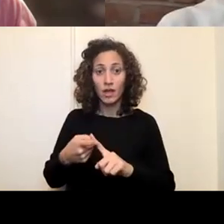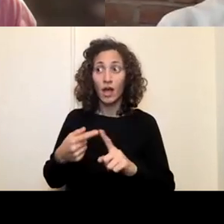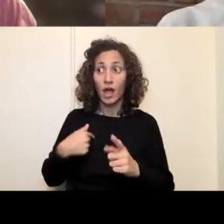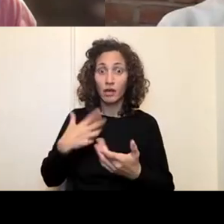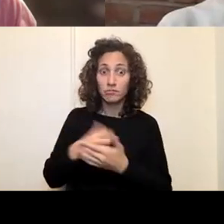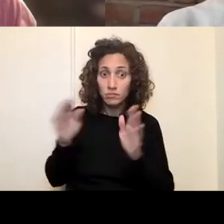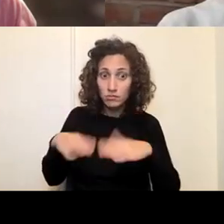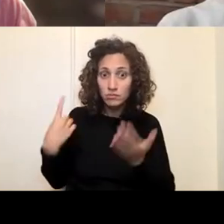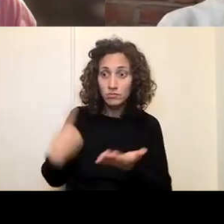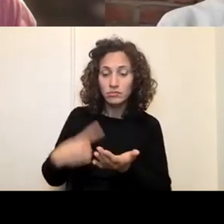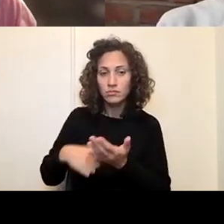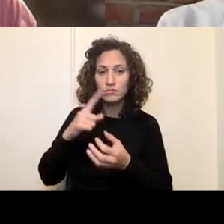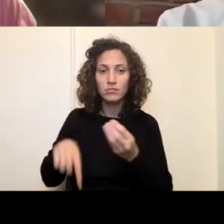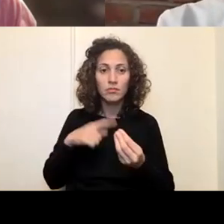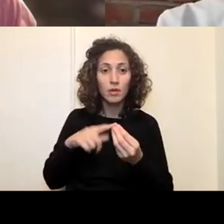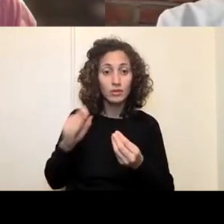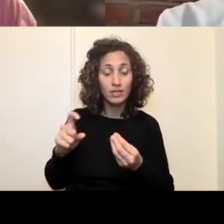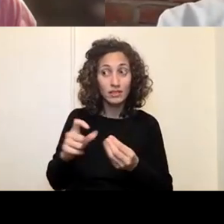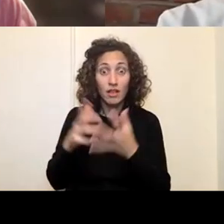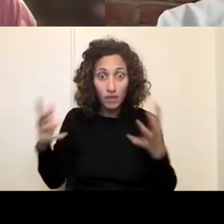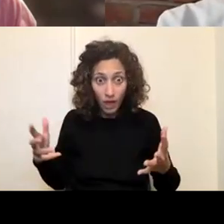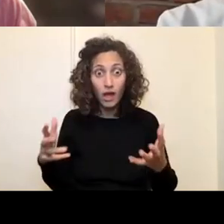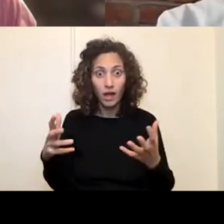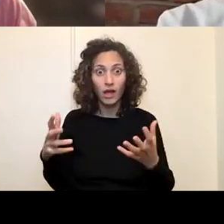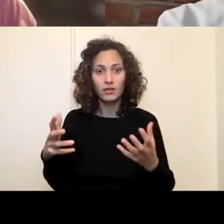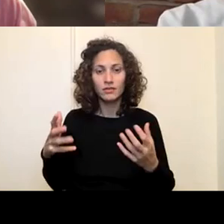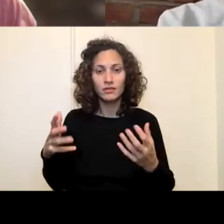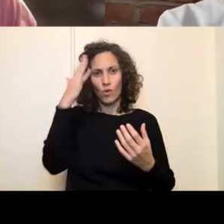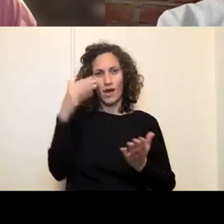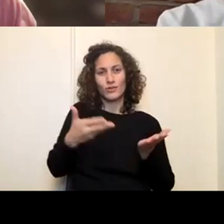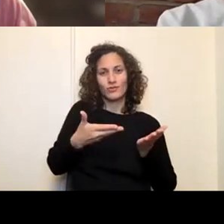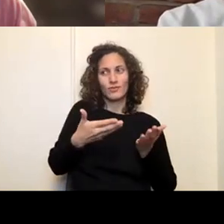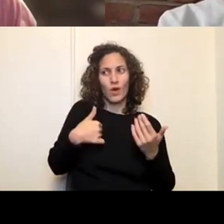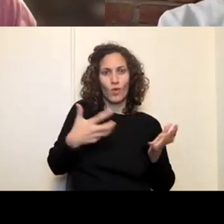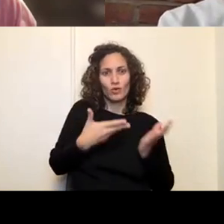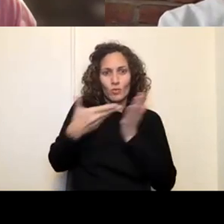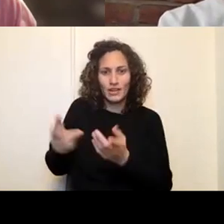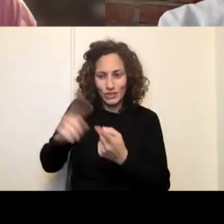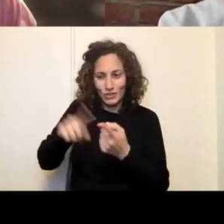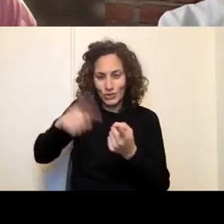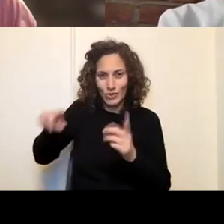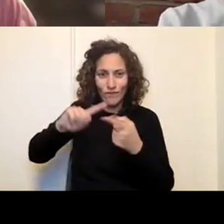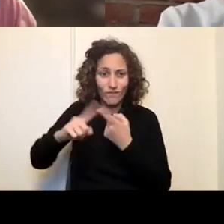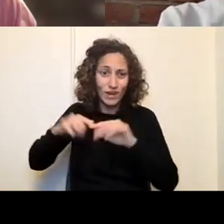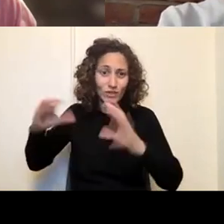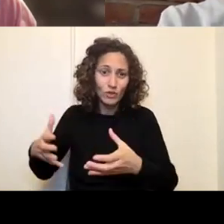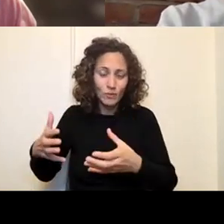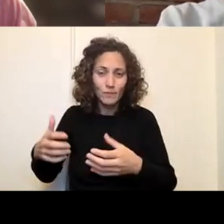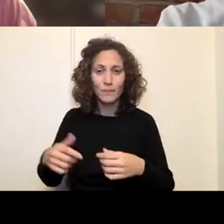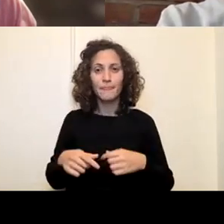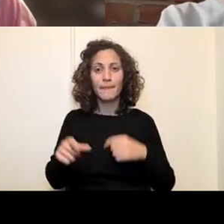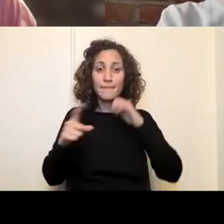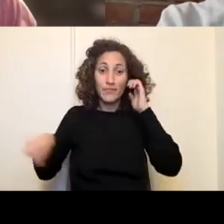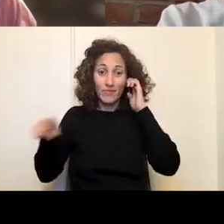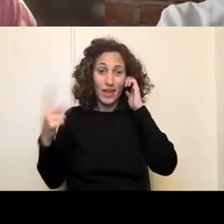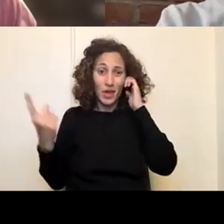lot, to bring this to my friend group. In fact, I get teased a lot. They're like, you are way more